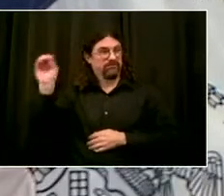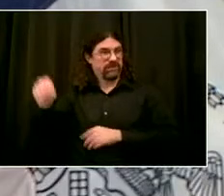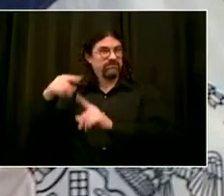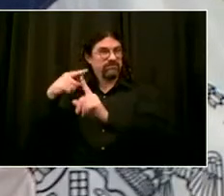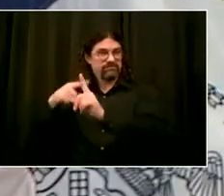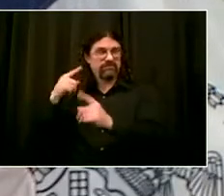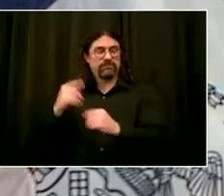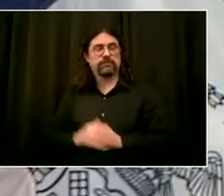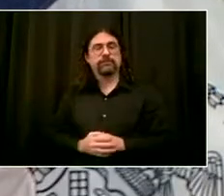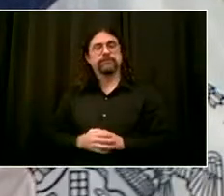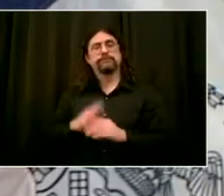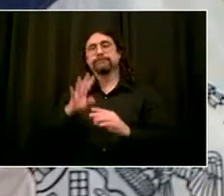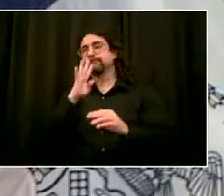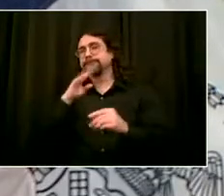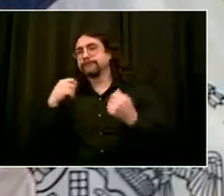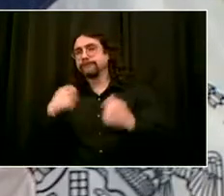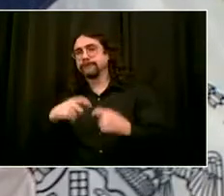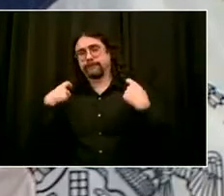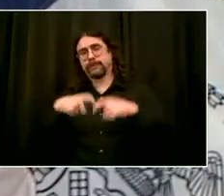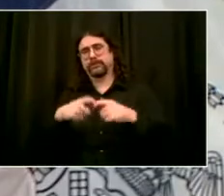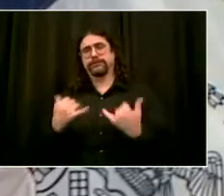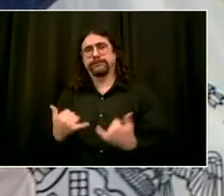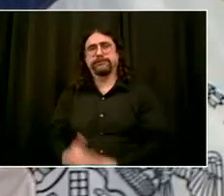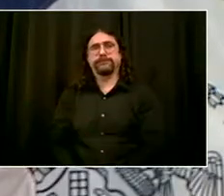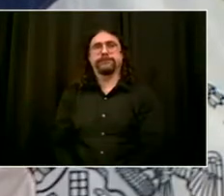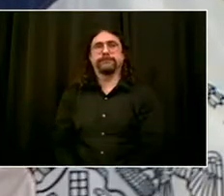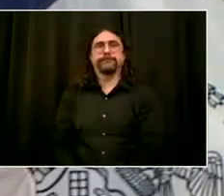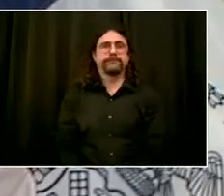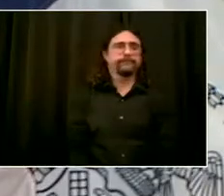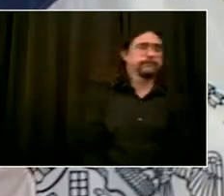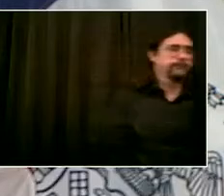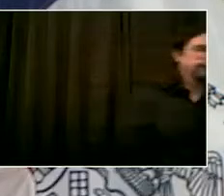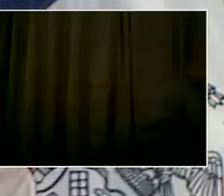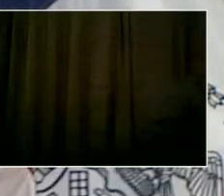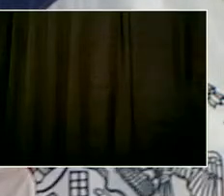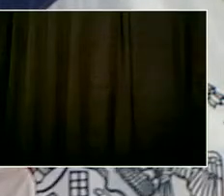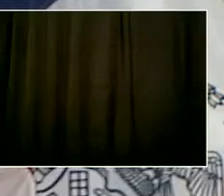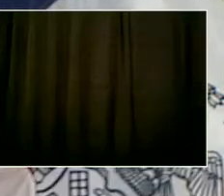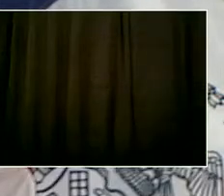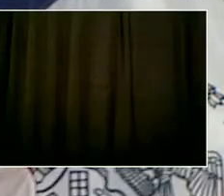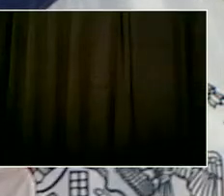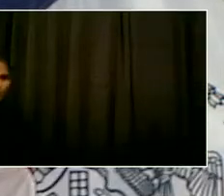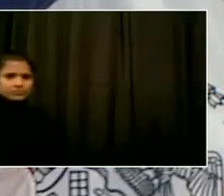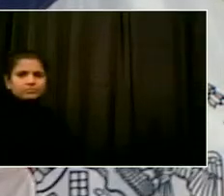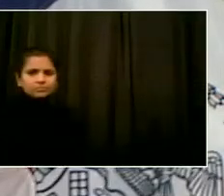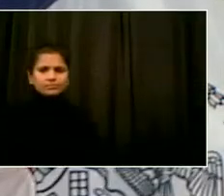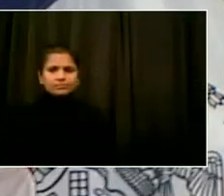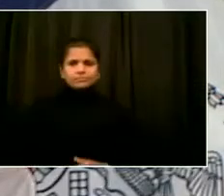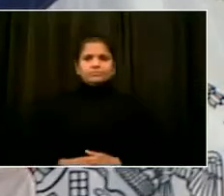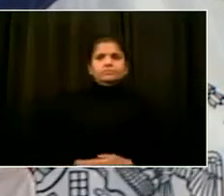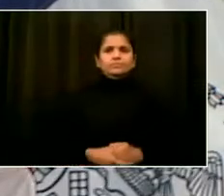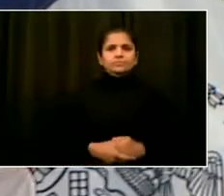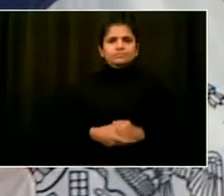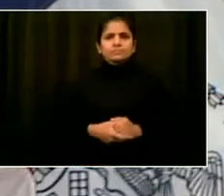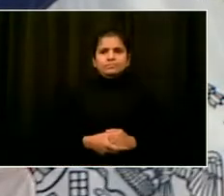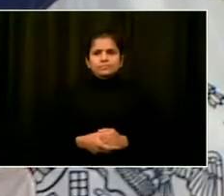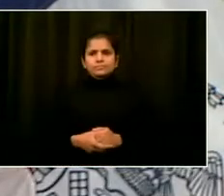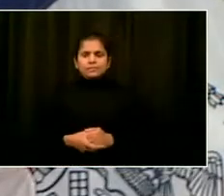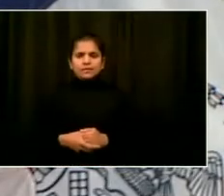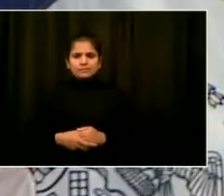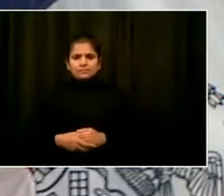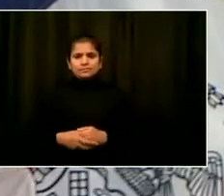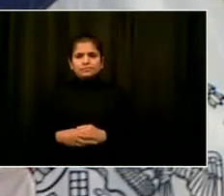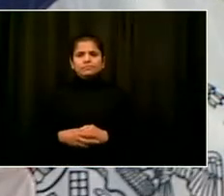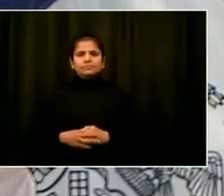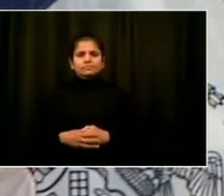Spanish welcome everyone here from the news now from Fox thank you again for joining us here worldwide as always we do appreciate you